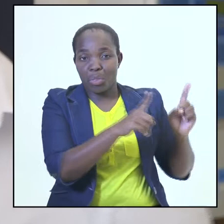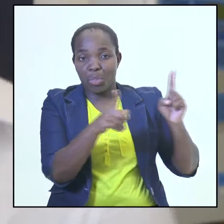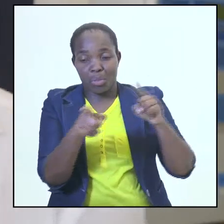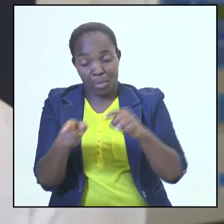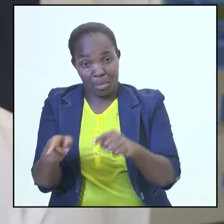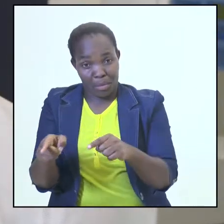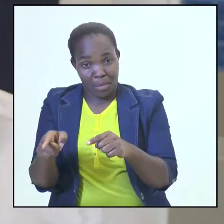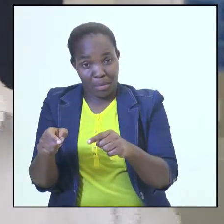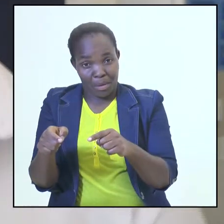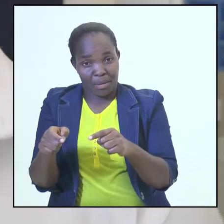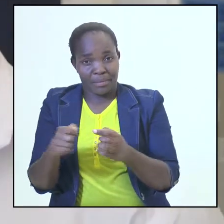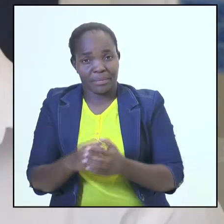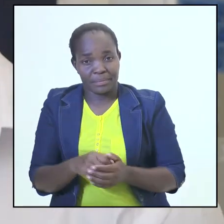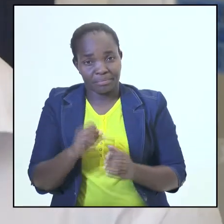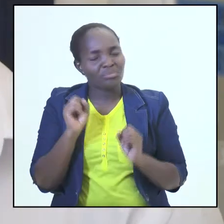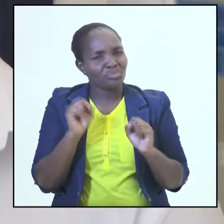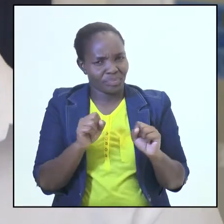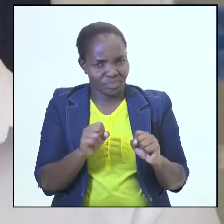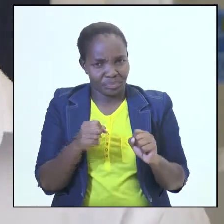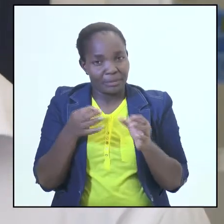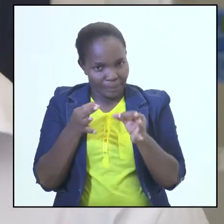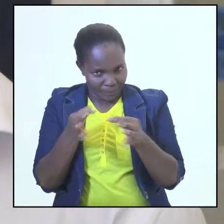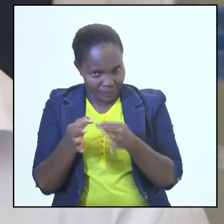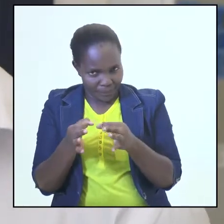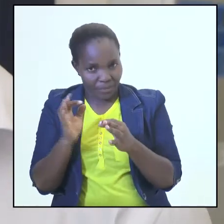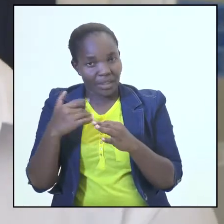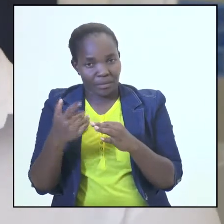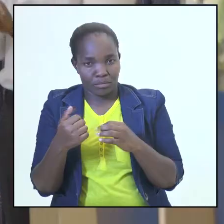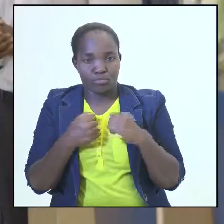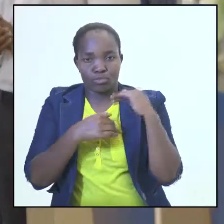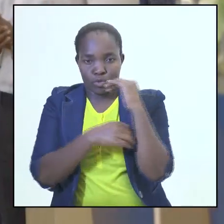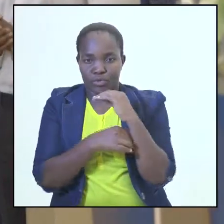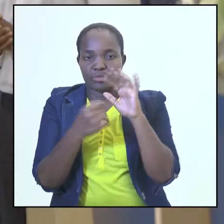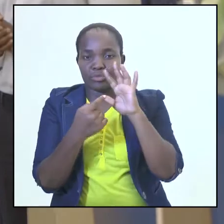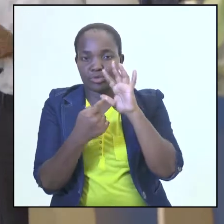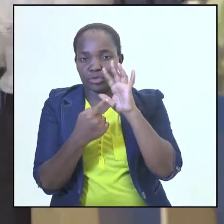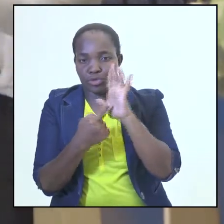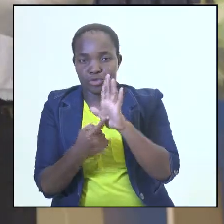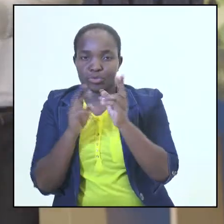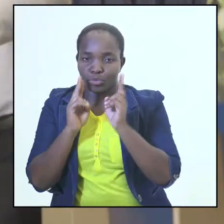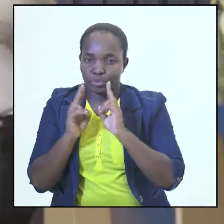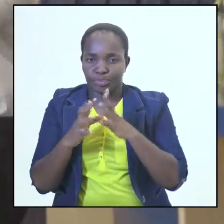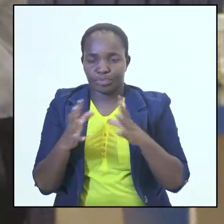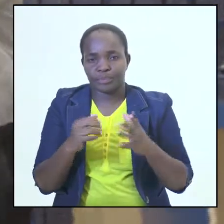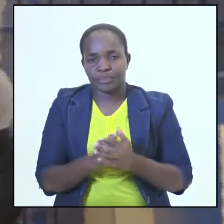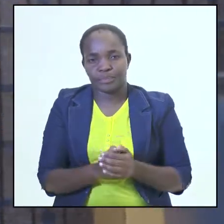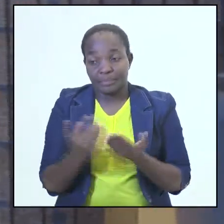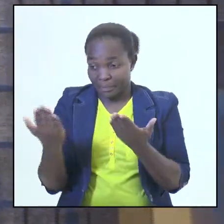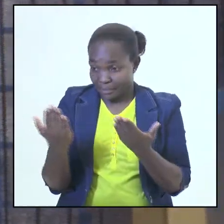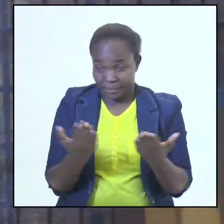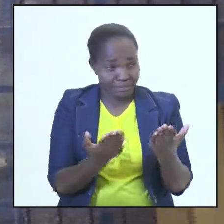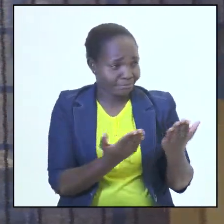sir. Okay, let me give you a brief tour and then we'll go back to my office for discussion. Right this way. Okay.